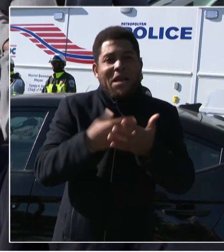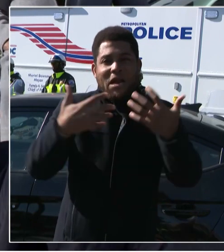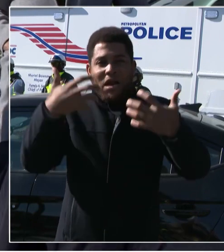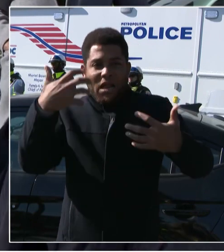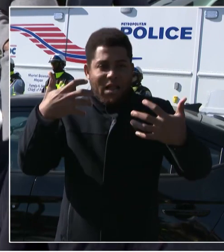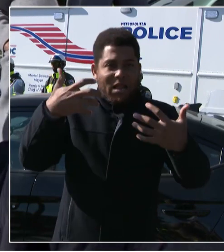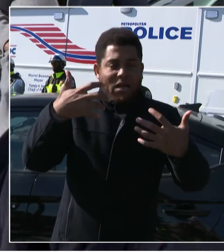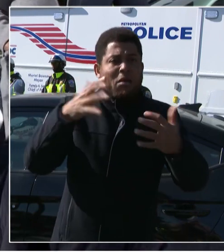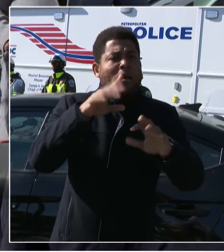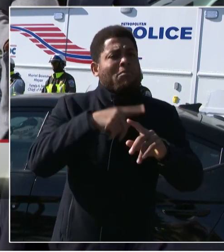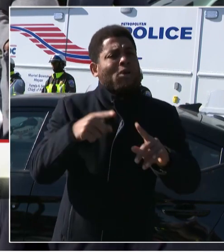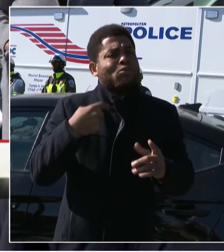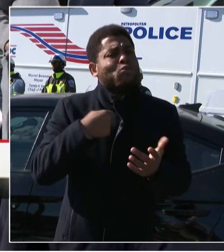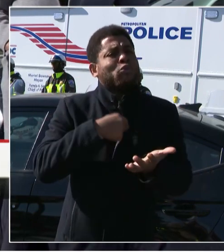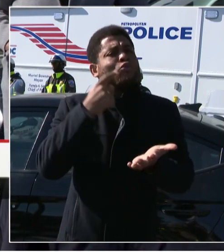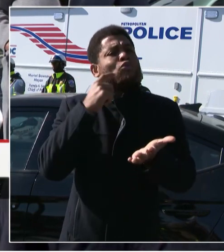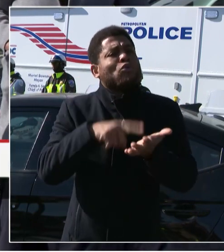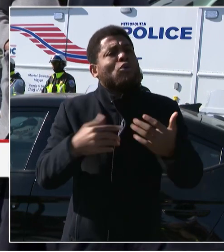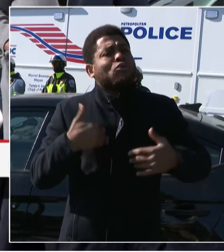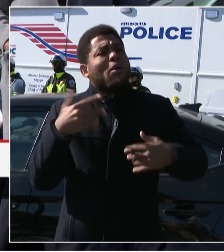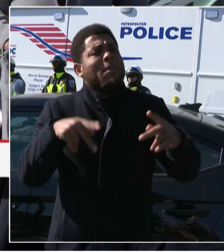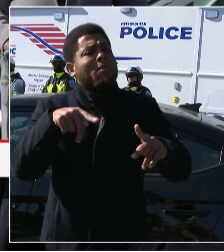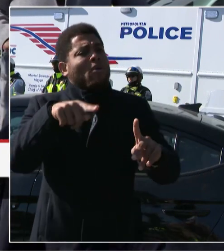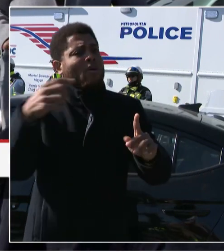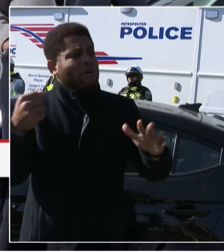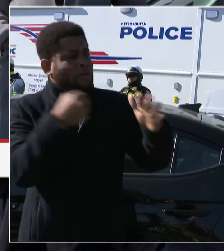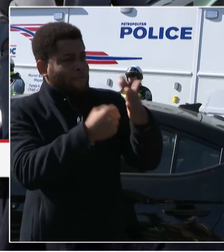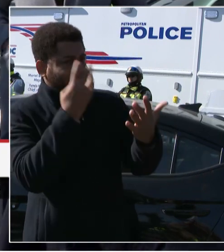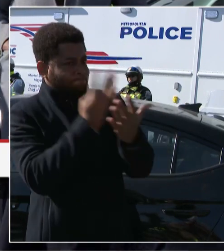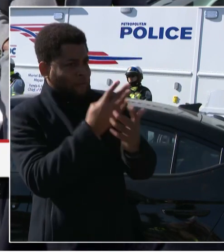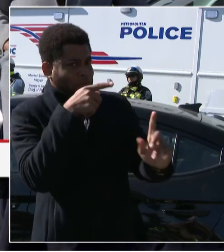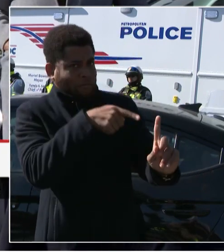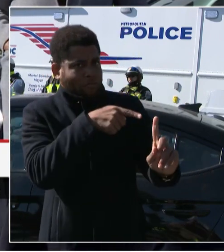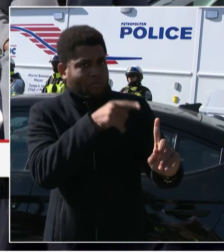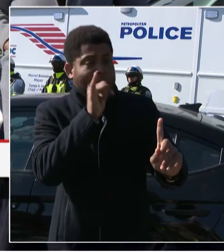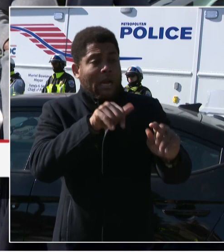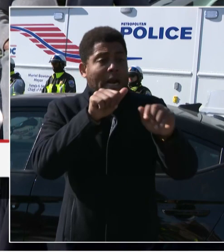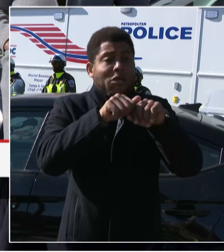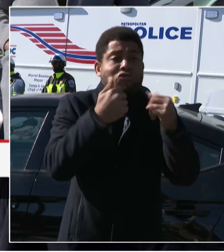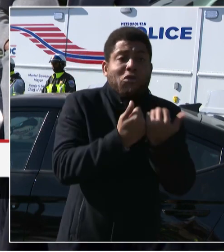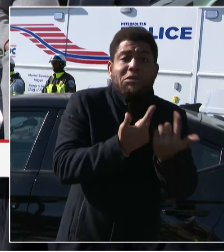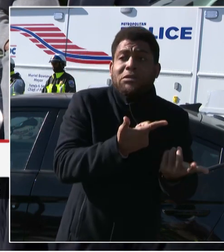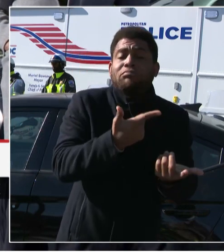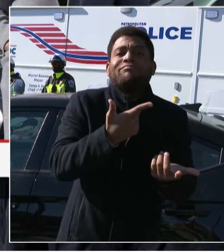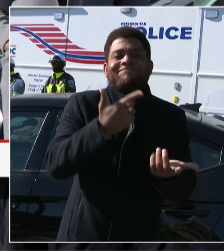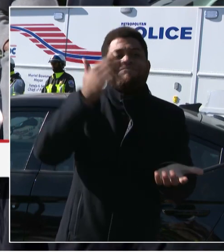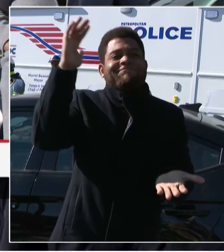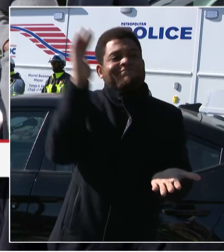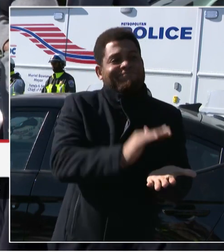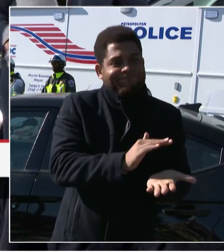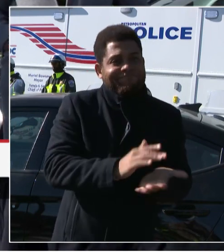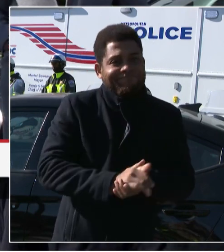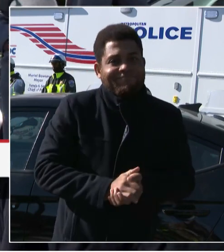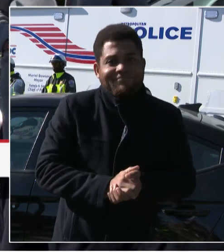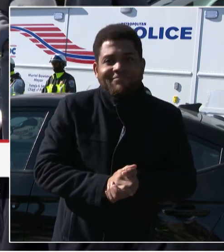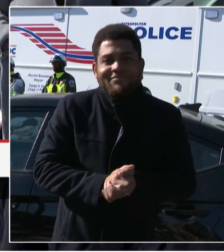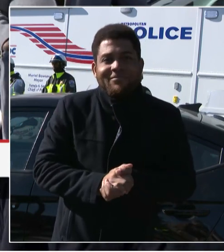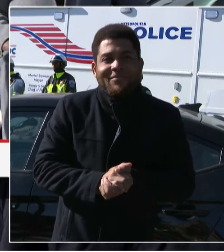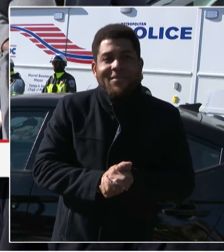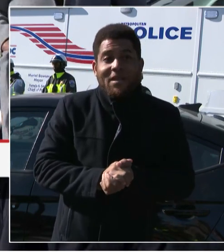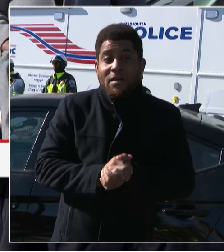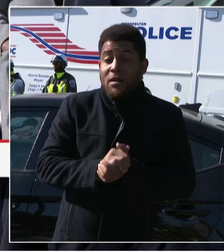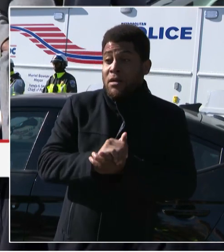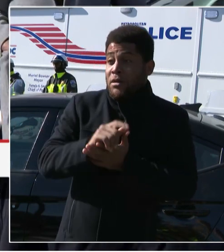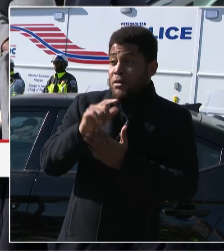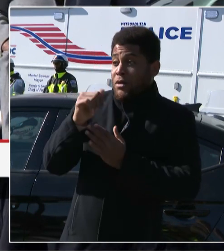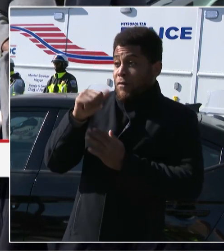in committed youth to the agency. Yes. Data as of yesterday morning showed that